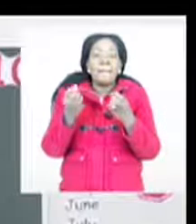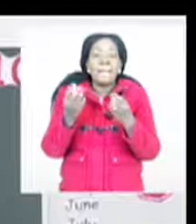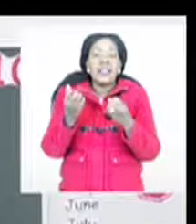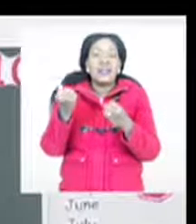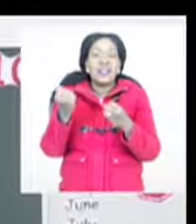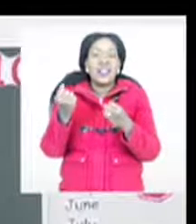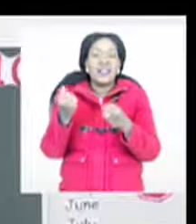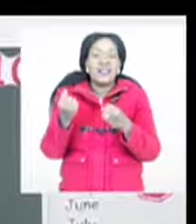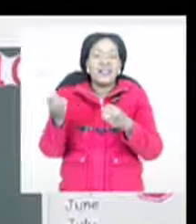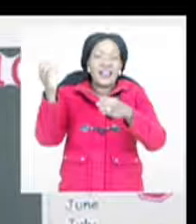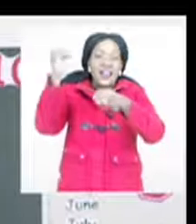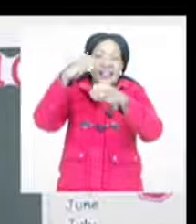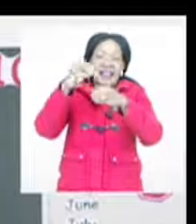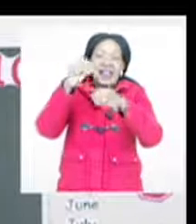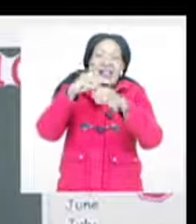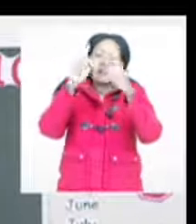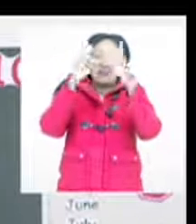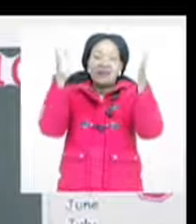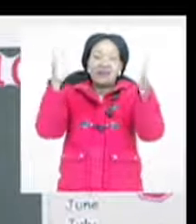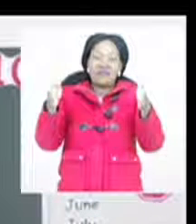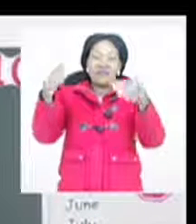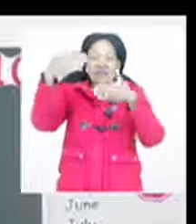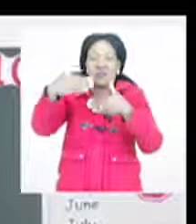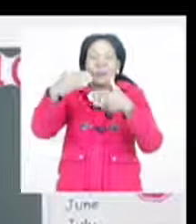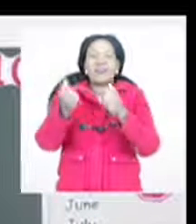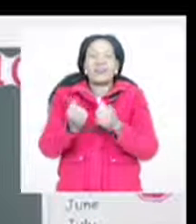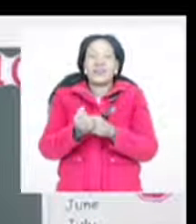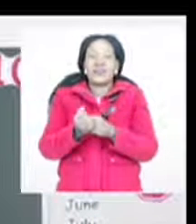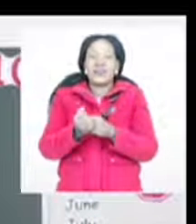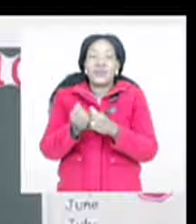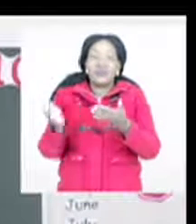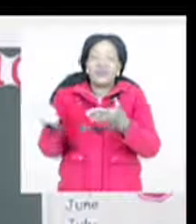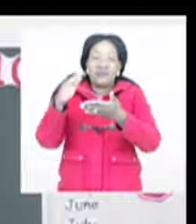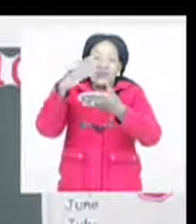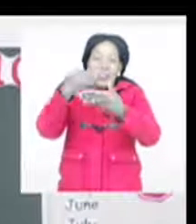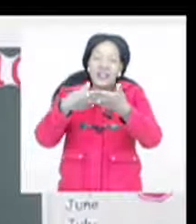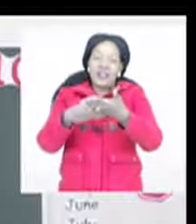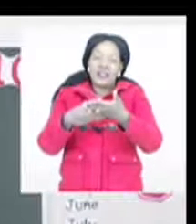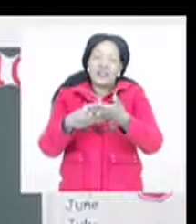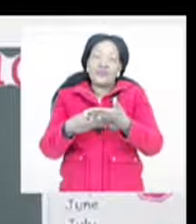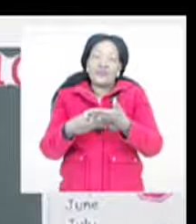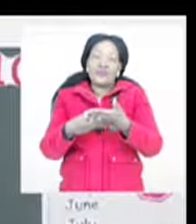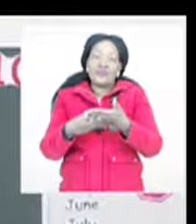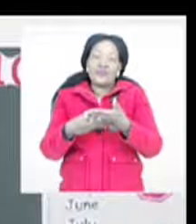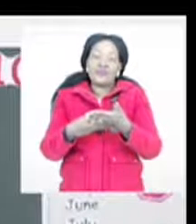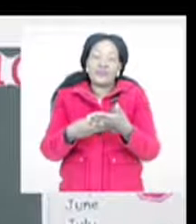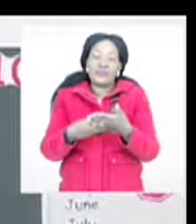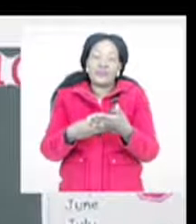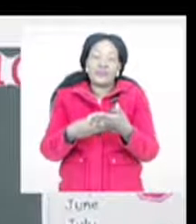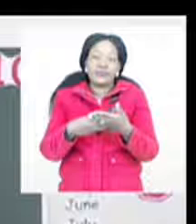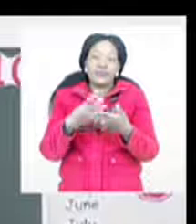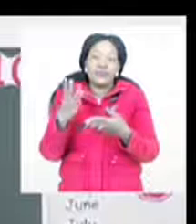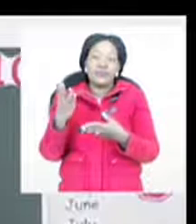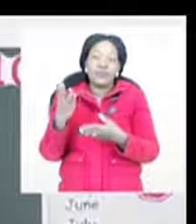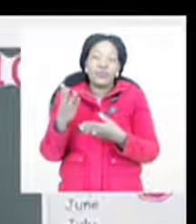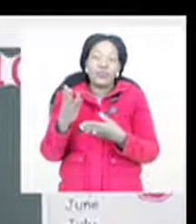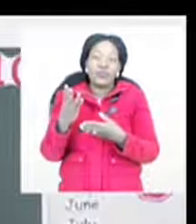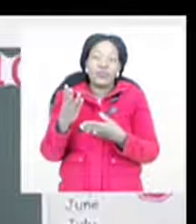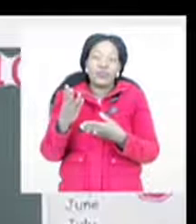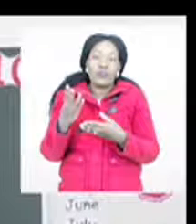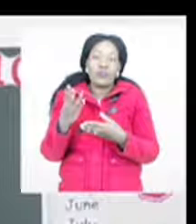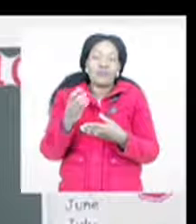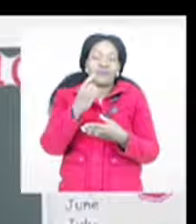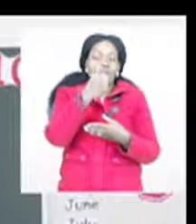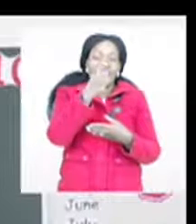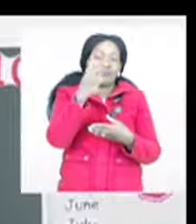box. If you refer to your page 4, you don't have to turn to your page now. You will have to count all